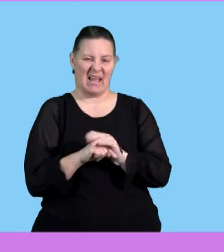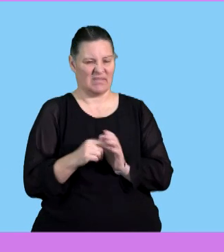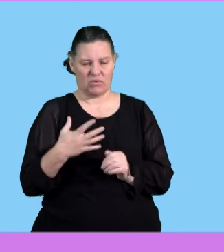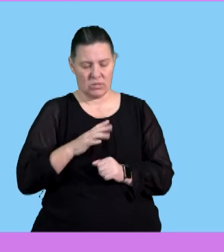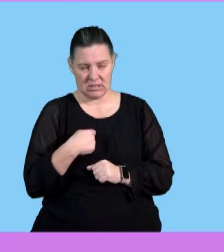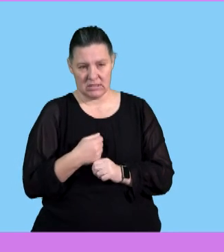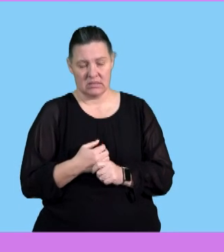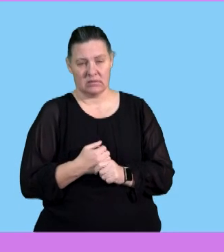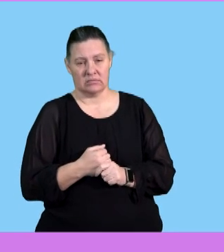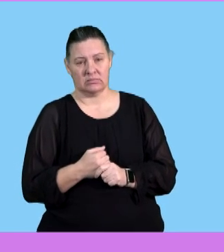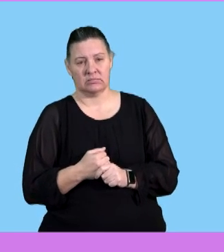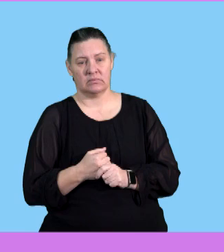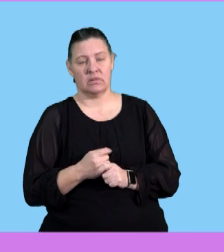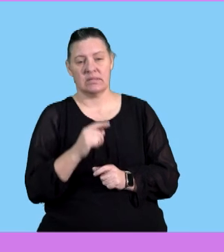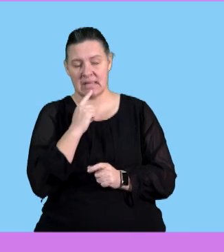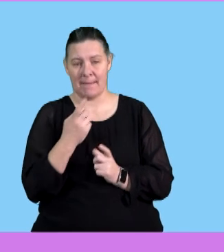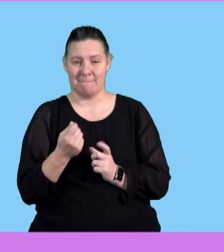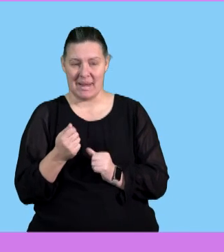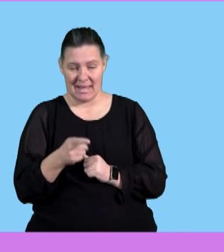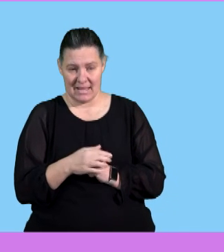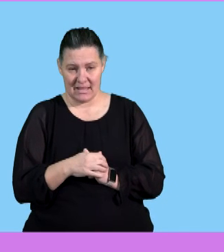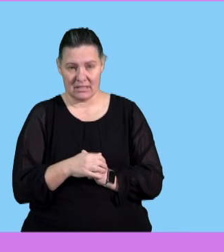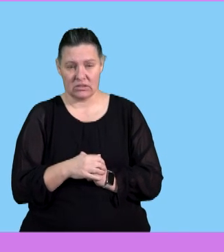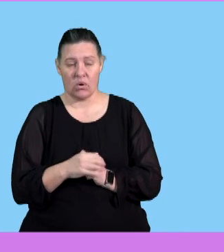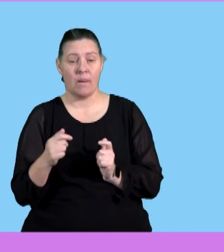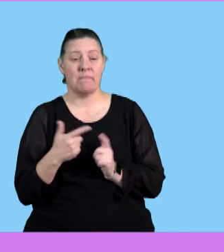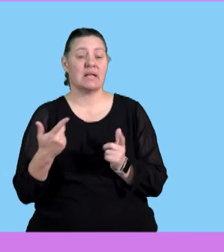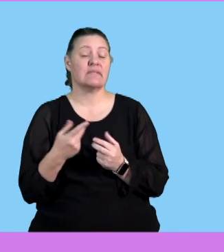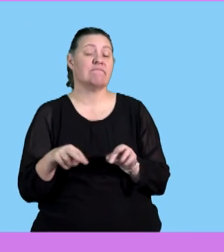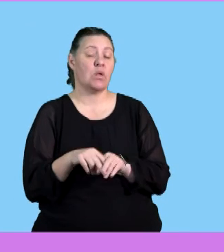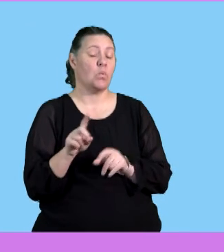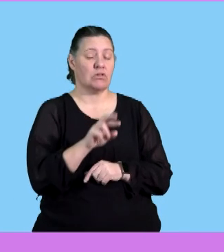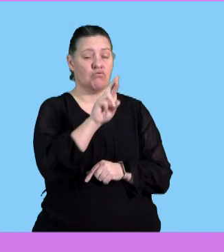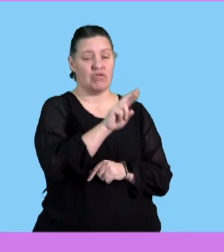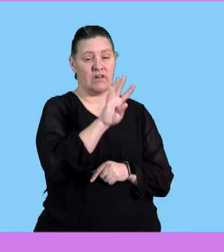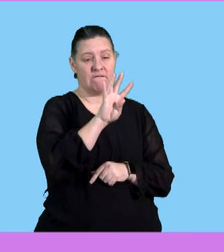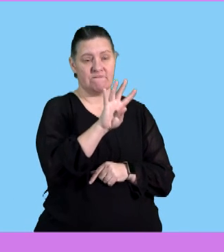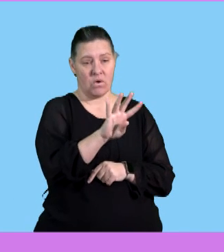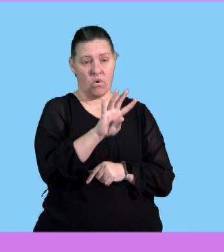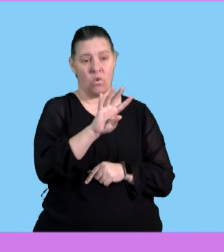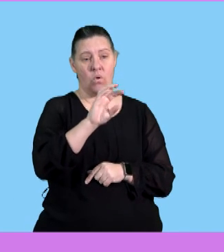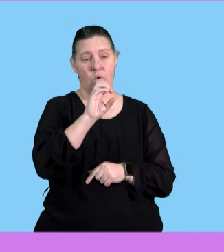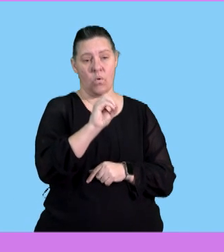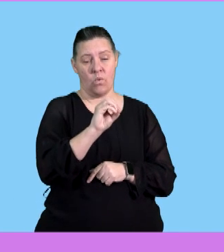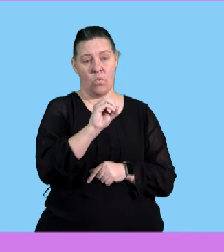a negative sign, because we are talking of money. So our biggest value was